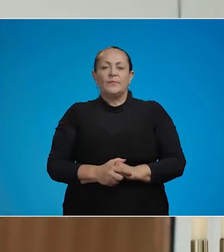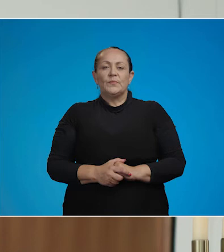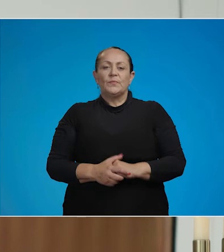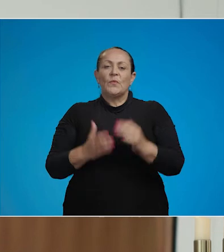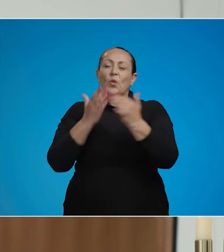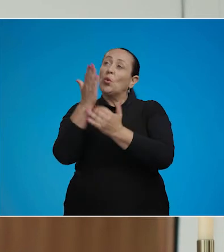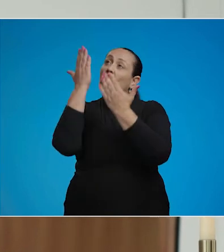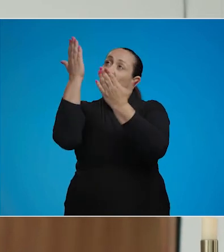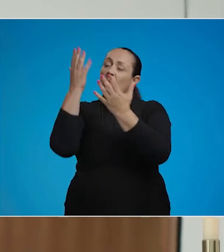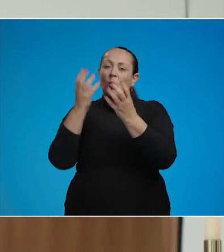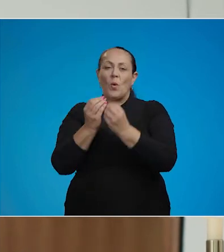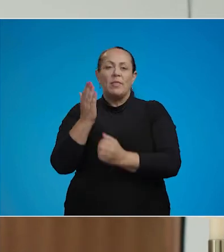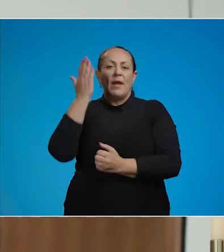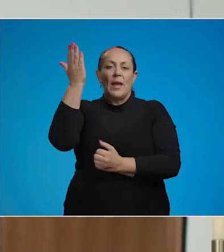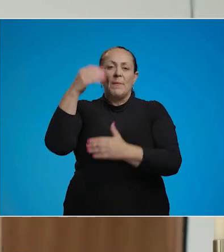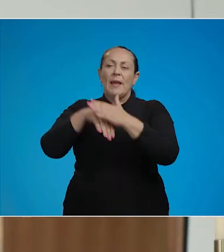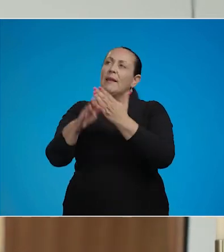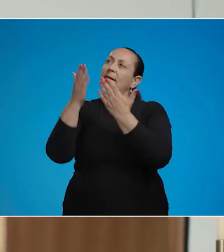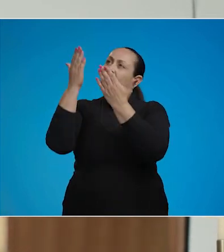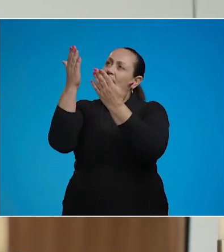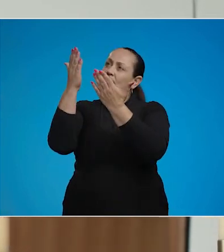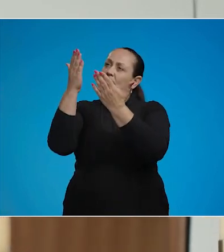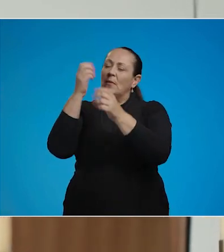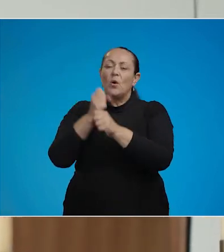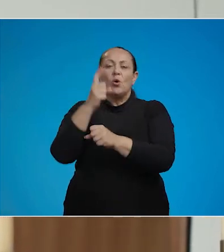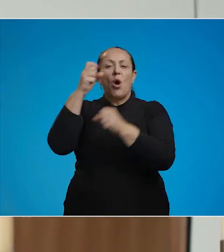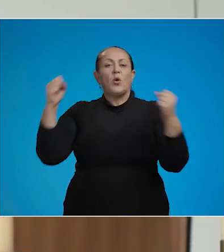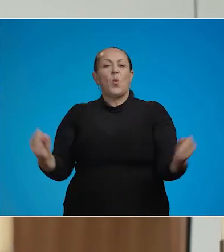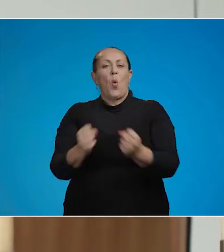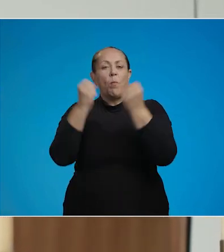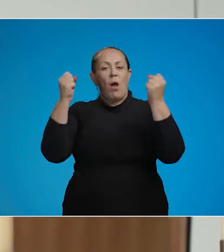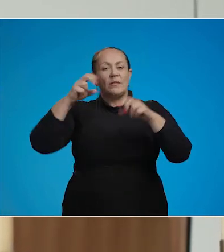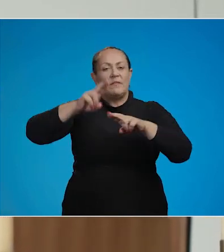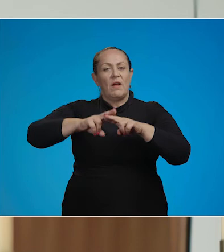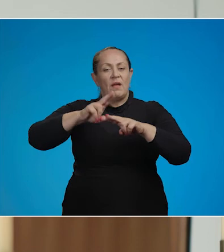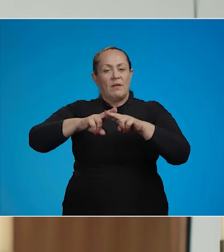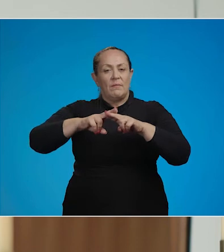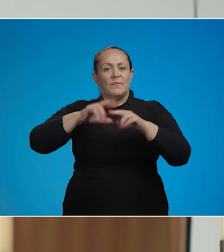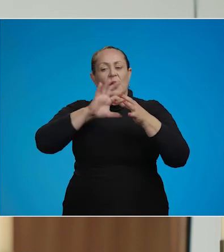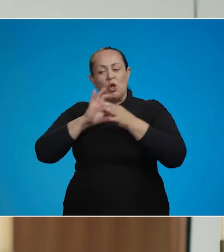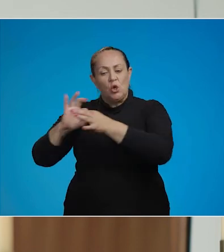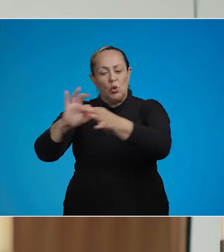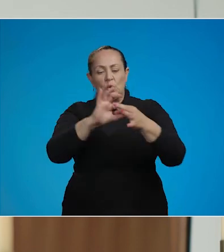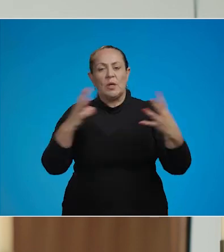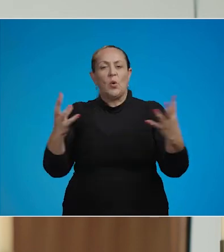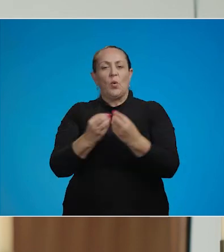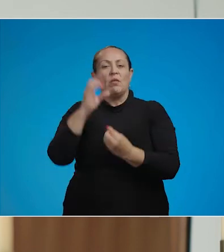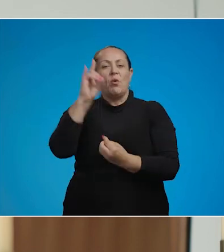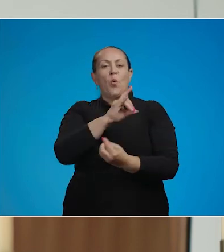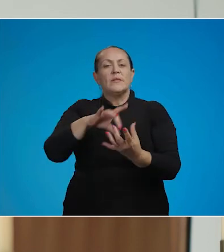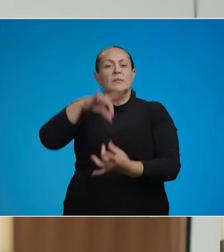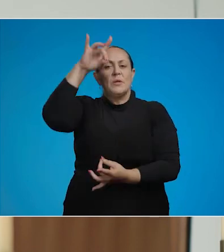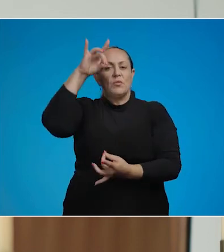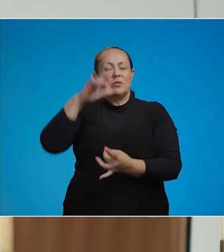through him and with him and in him O God almighty Father in the unity of the